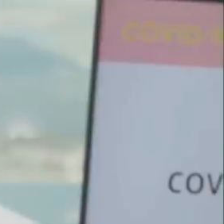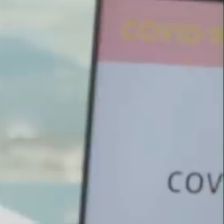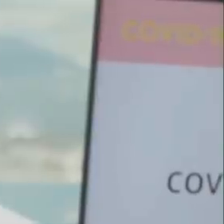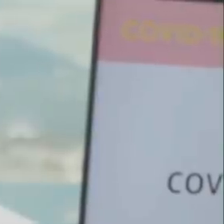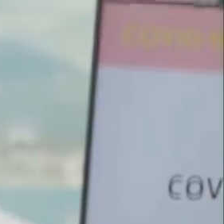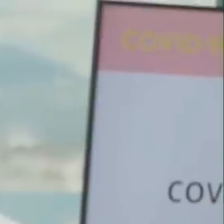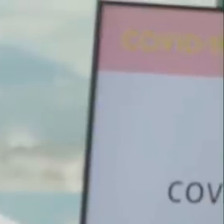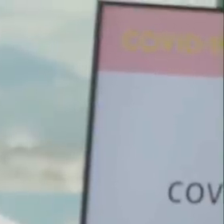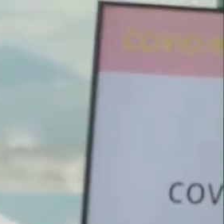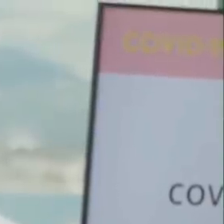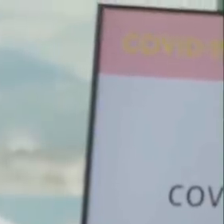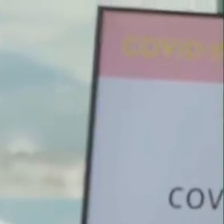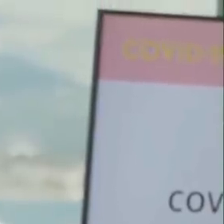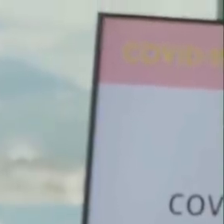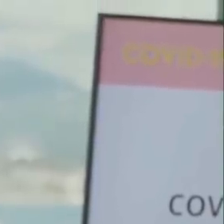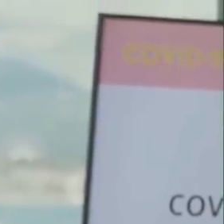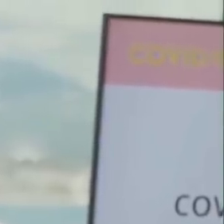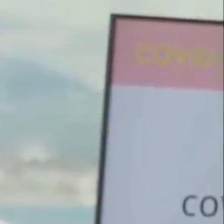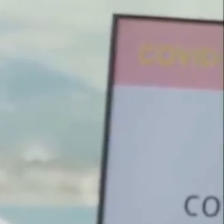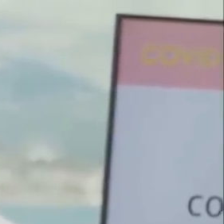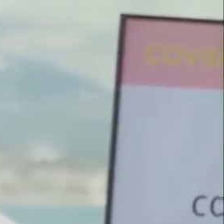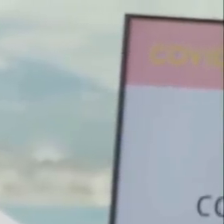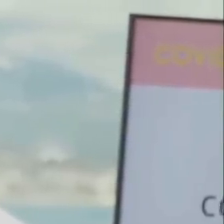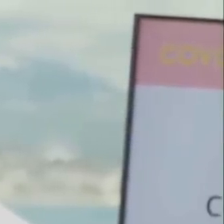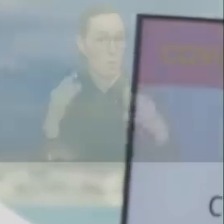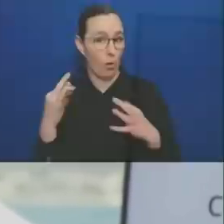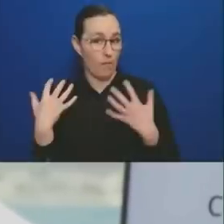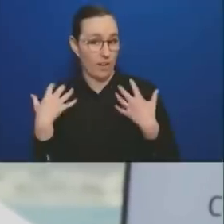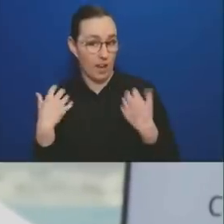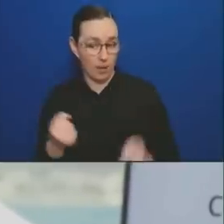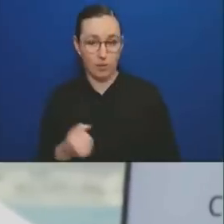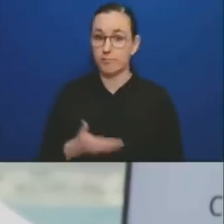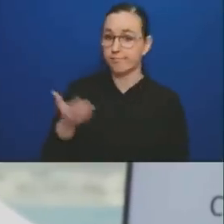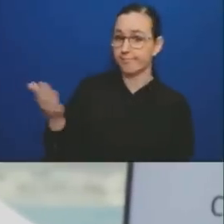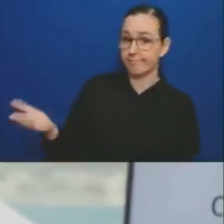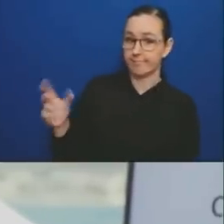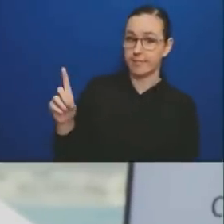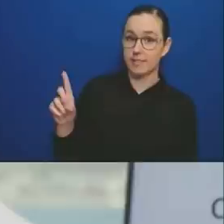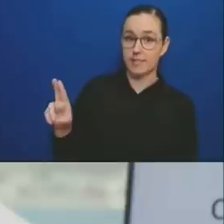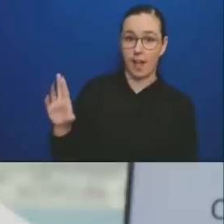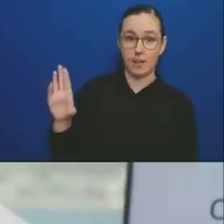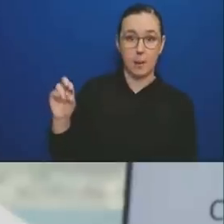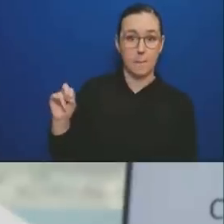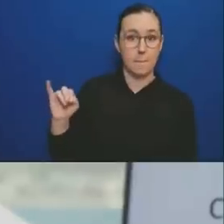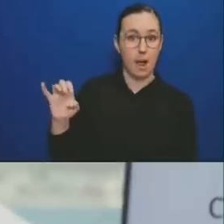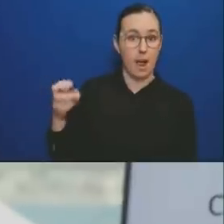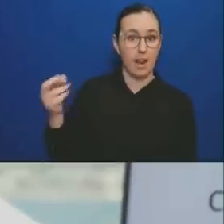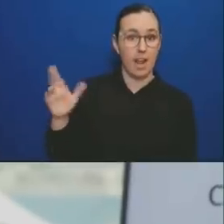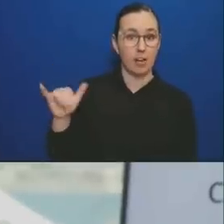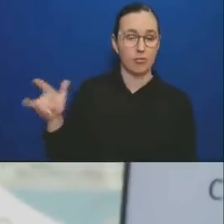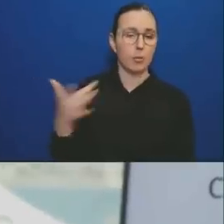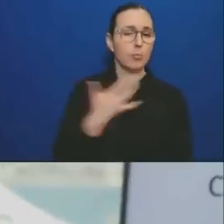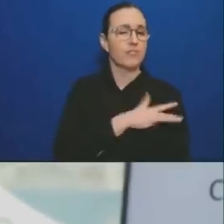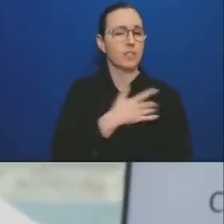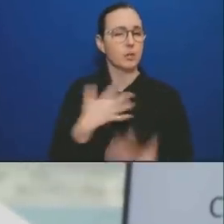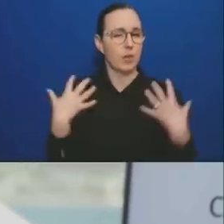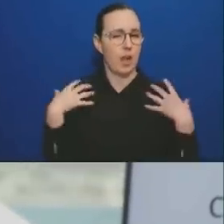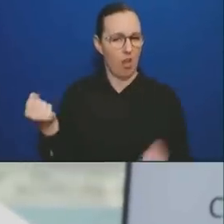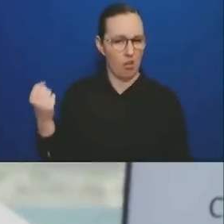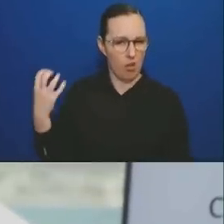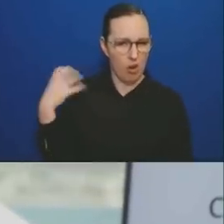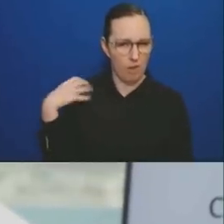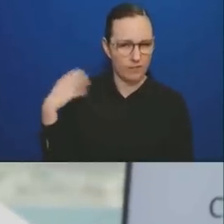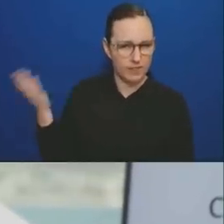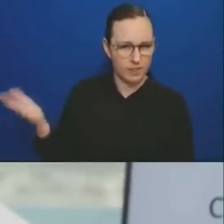Good afternoon. My name is Adrian Dix. I'm BC's Minister of Health. To my right is Dr. Bonnie Henry, BC's Provincial Health Officer. This is our COVID-19 briefing